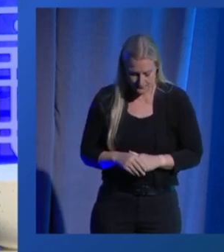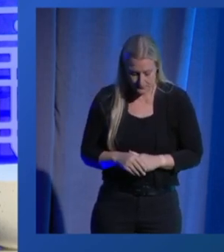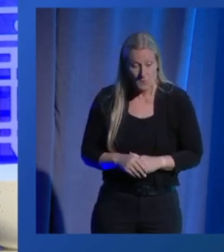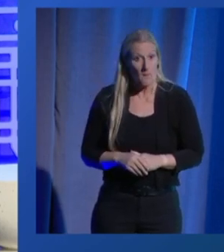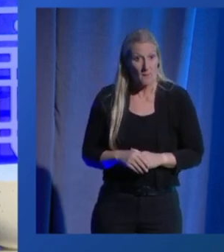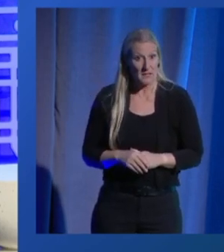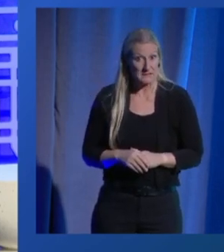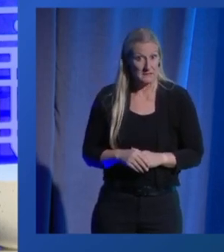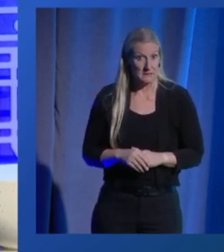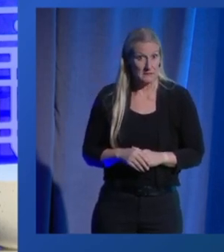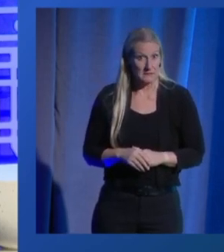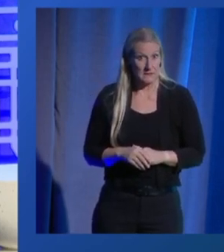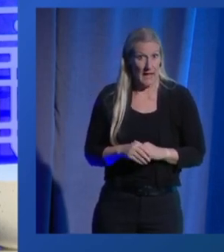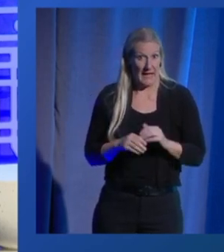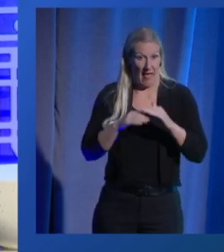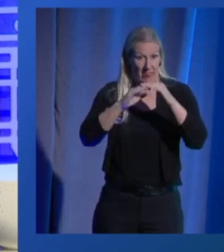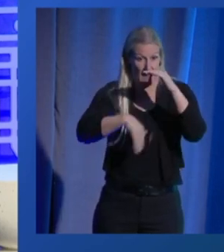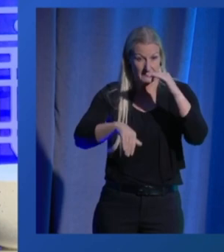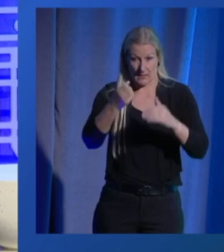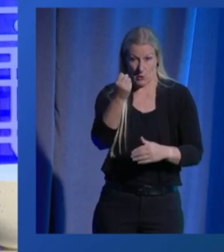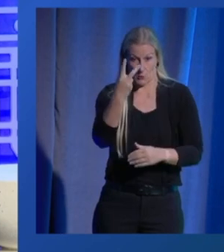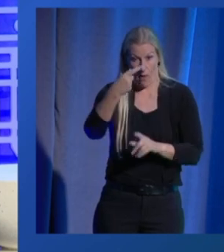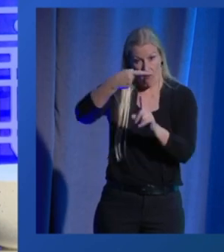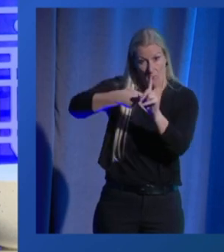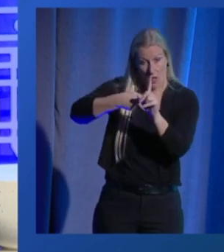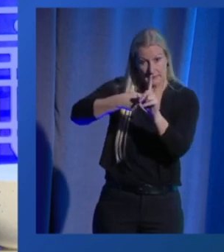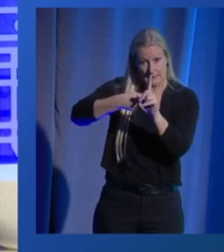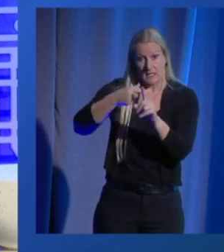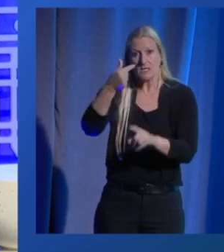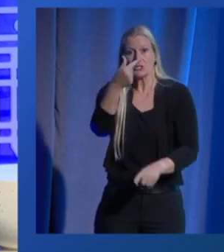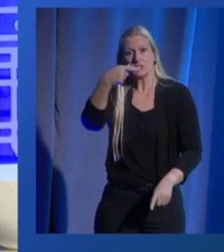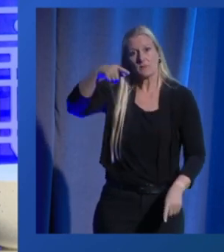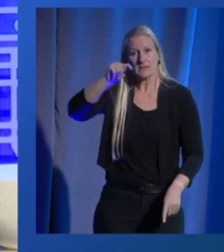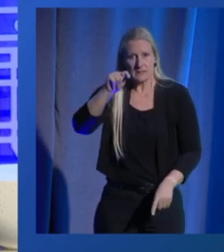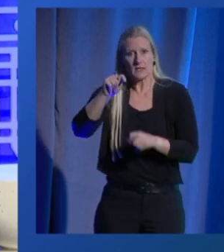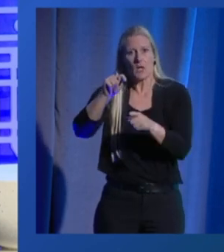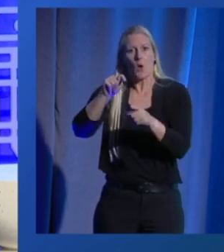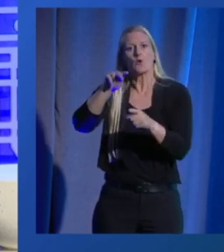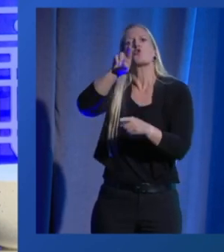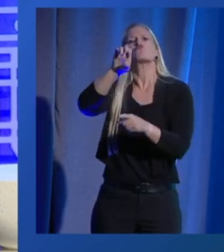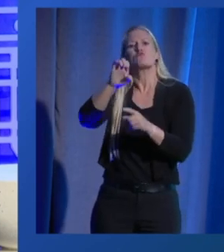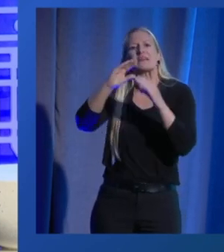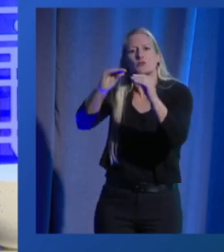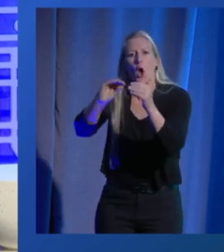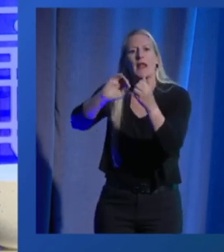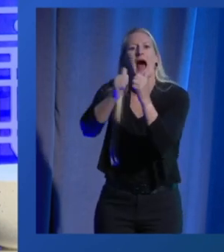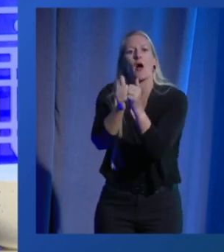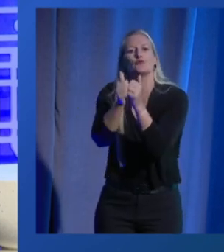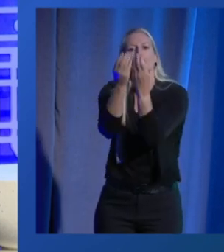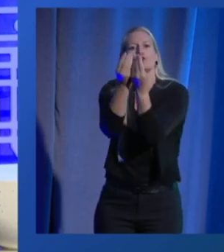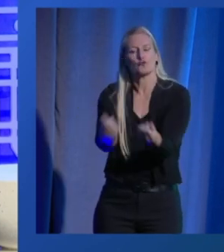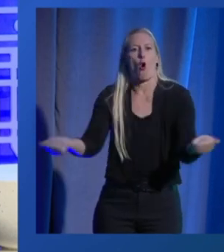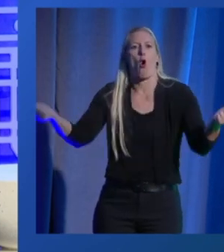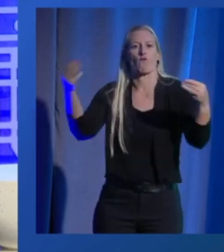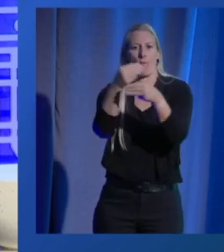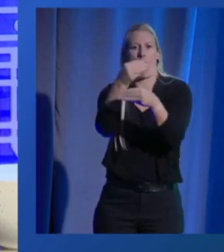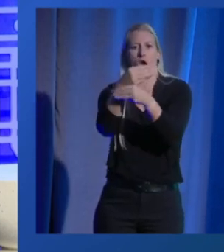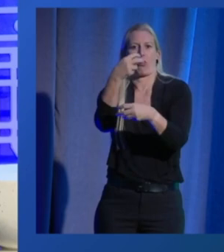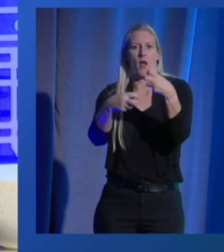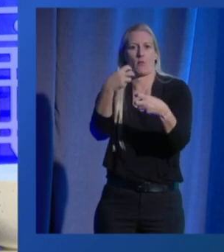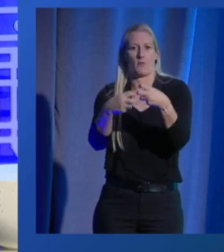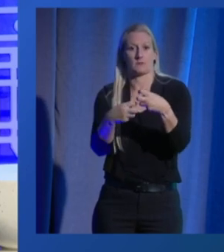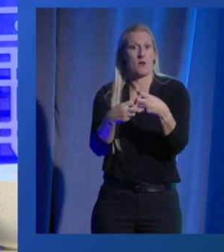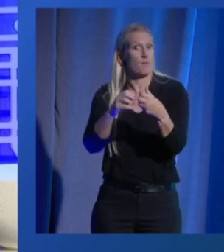12 months GPT was retaught how to solve math problems now that involved humans coming together and